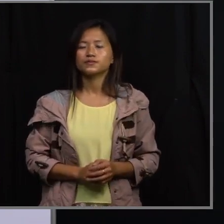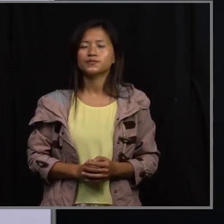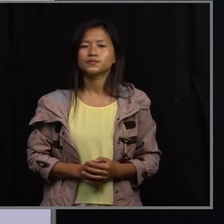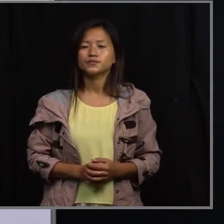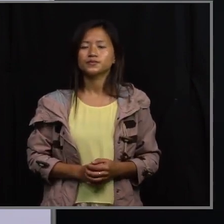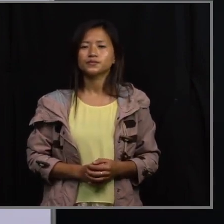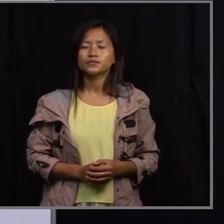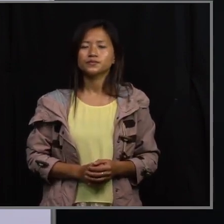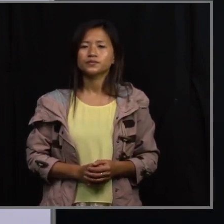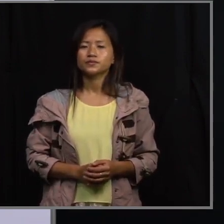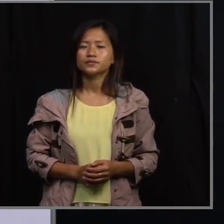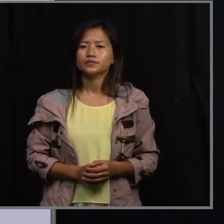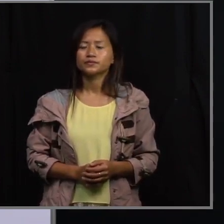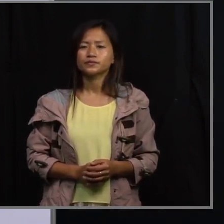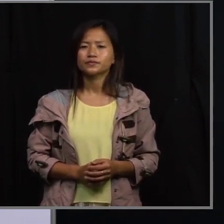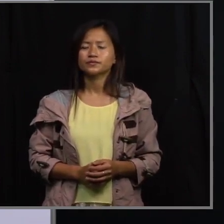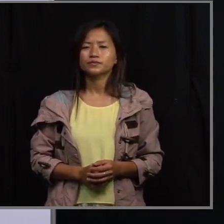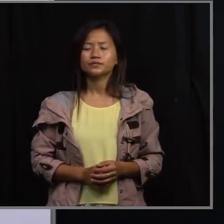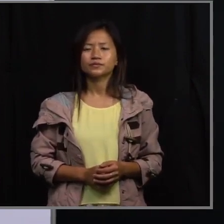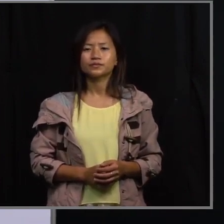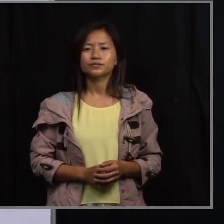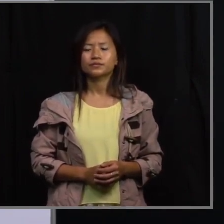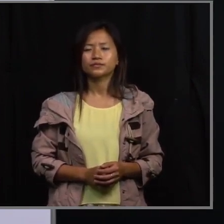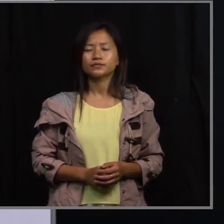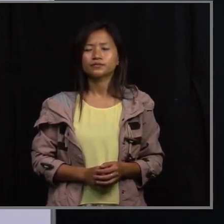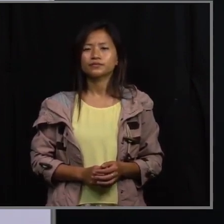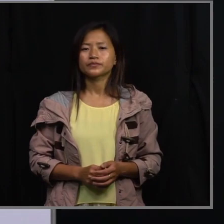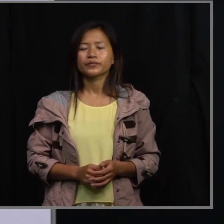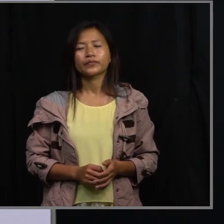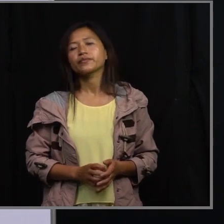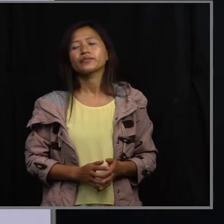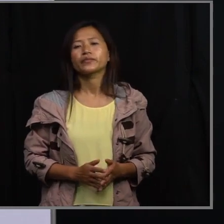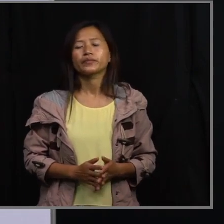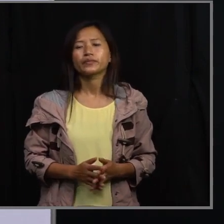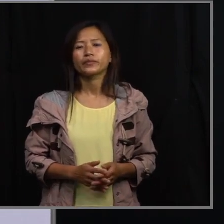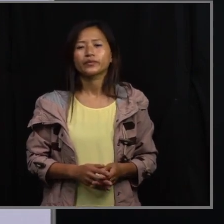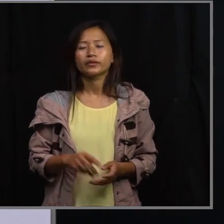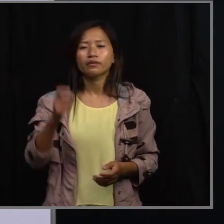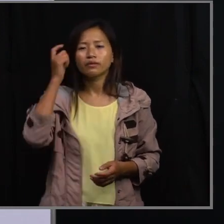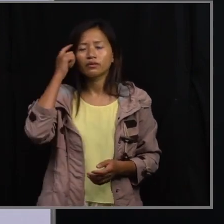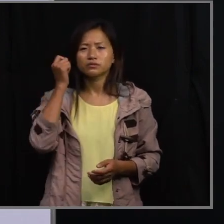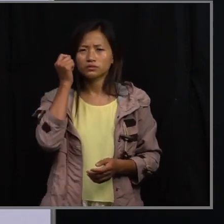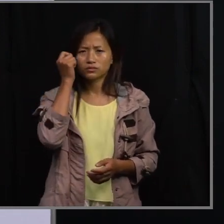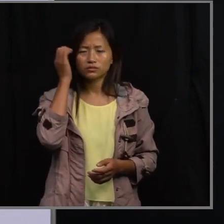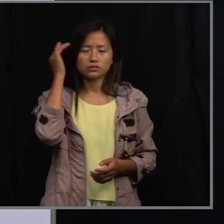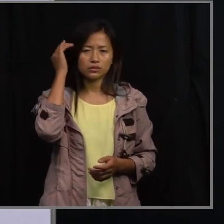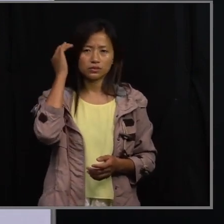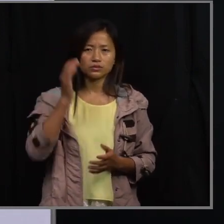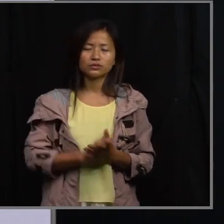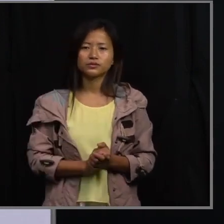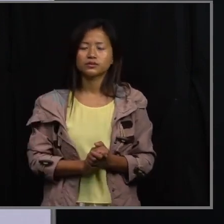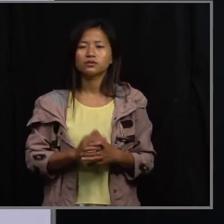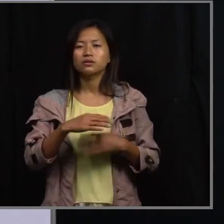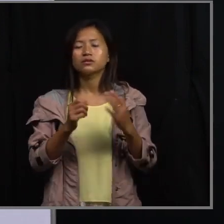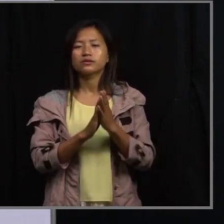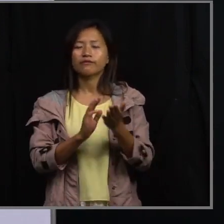force, okay? So what is gravitational force? Okay, so gravitational force, as you can, I think you already know this, right? Gravitational force is